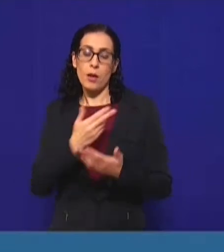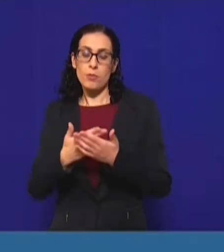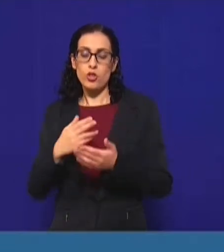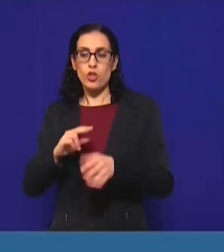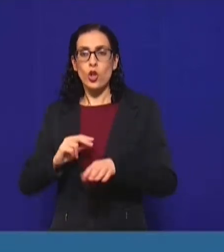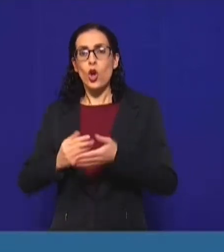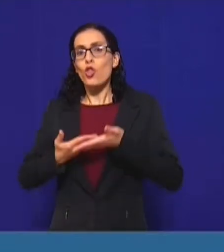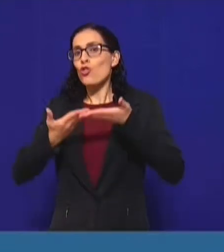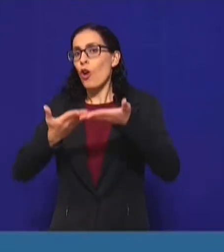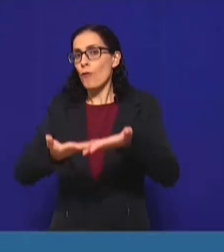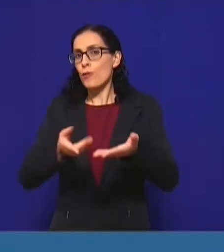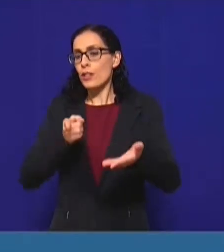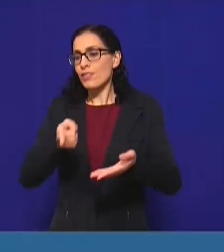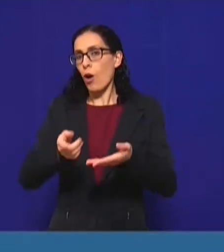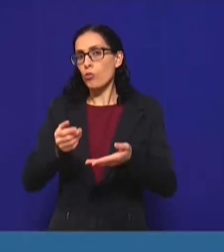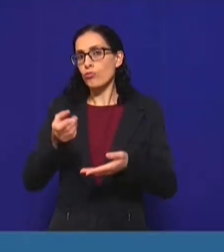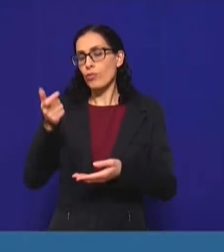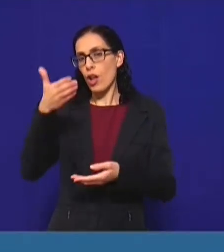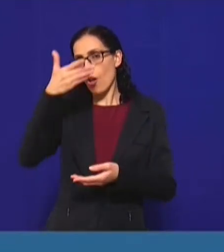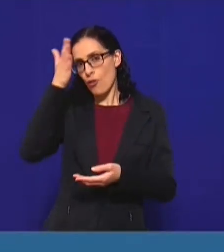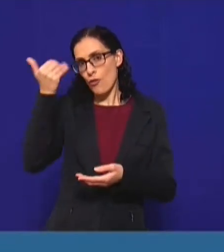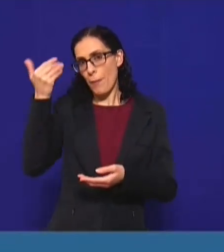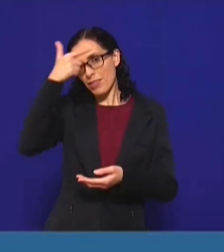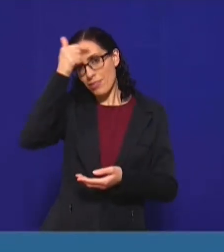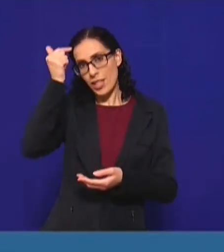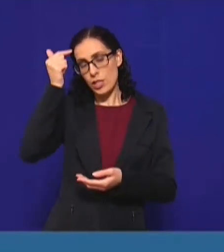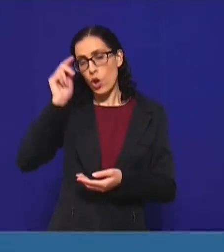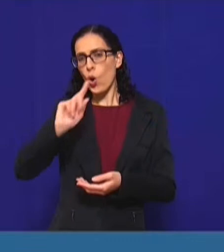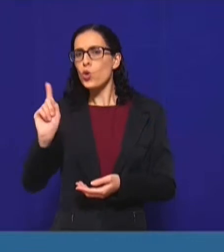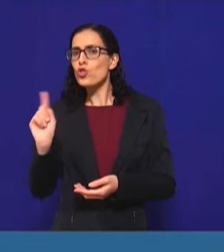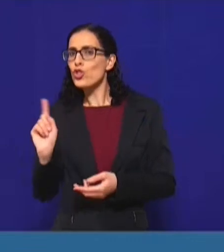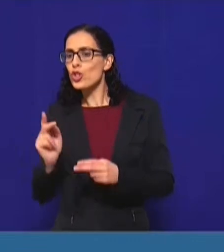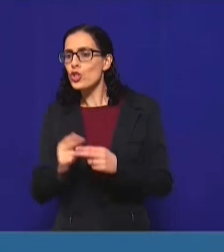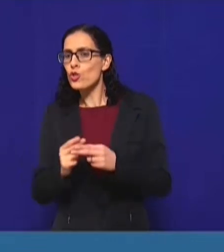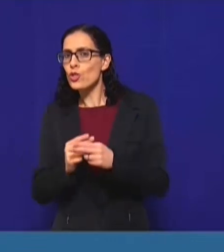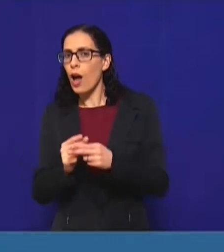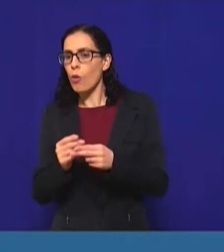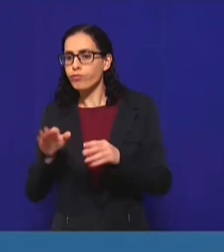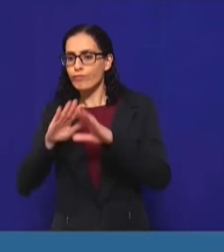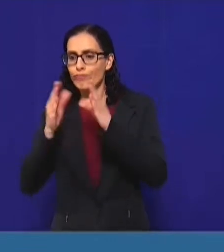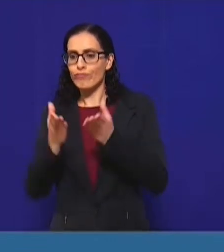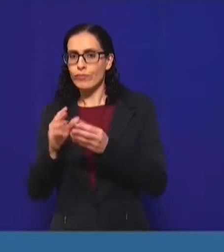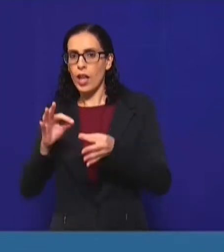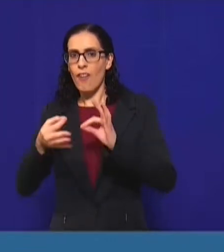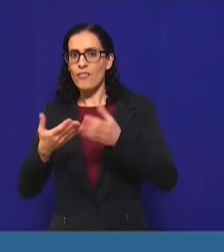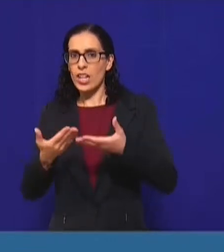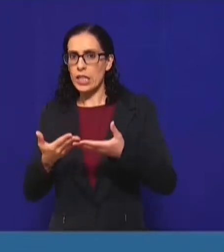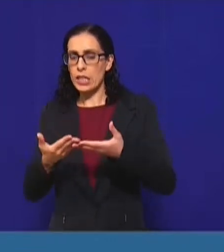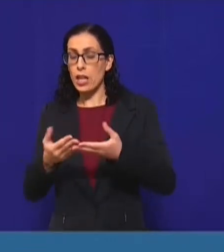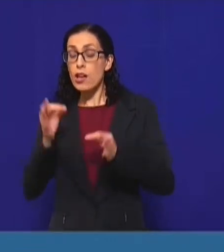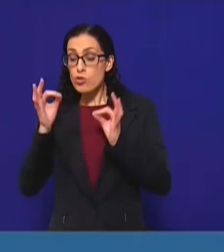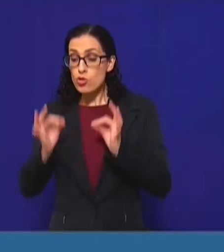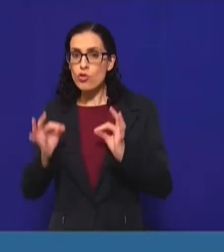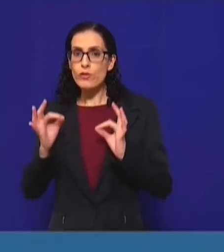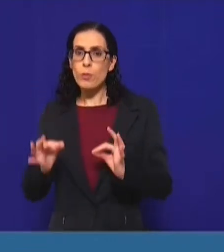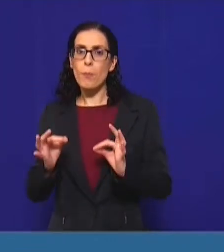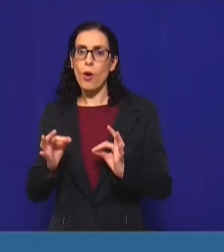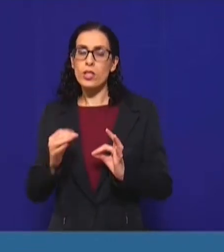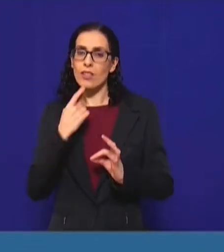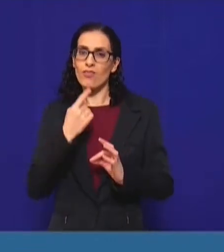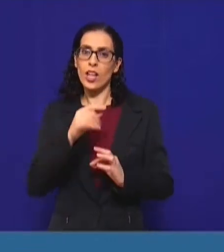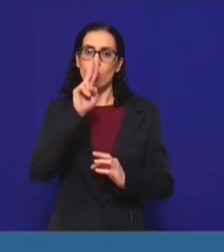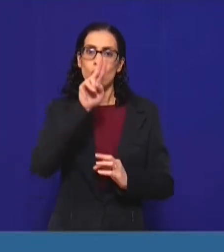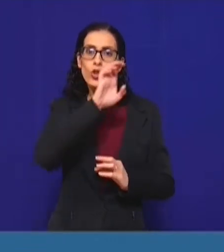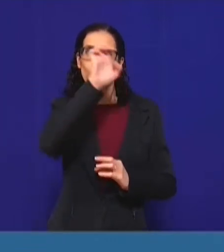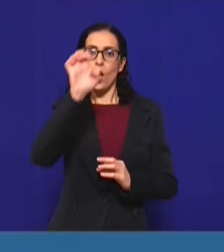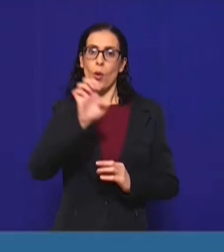testing. Anka it-tip ta' testing kits li huma jintużaw iridu jkunu wkoll skont il-lista li toħroġ l-Unjoni Ewropea biex